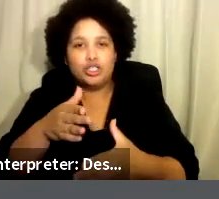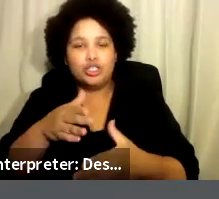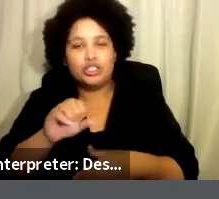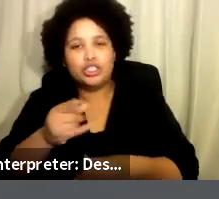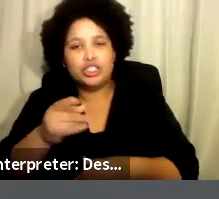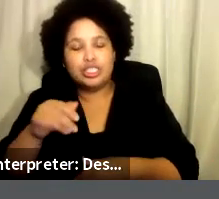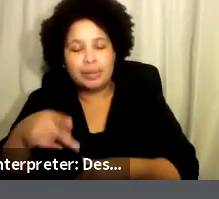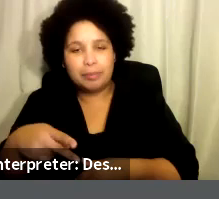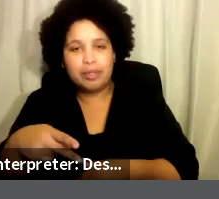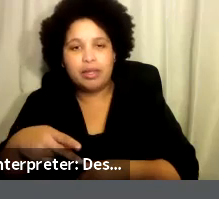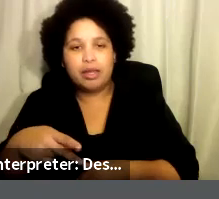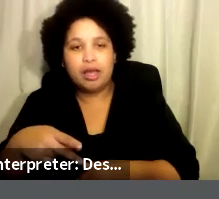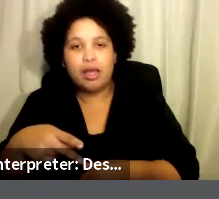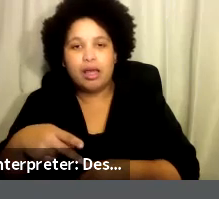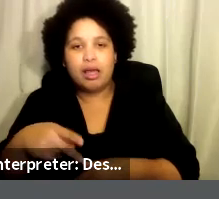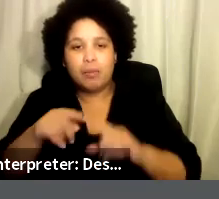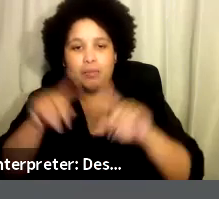asking what services you want